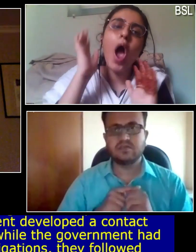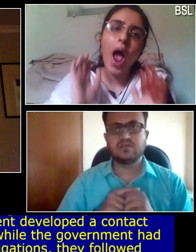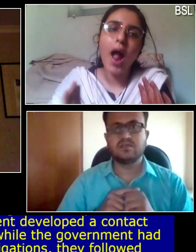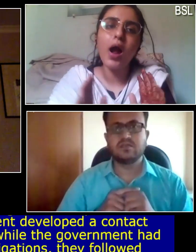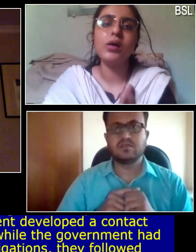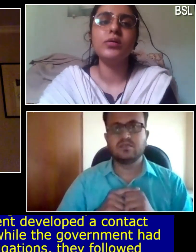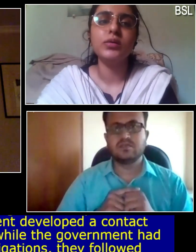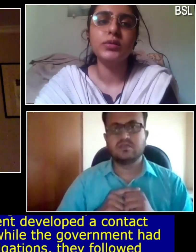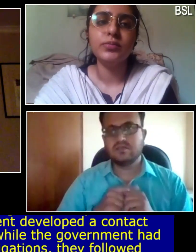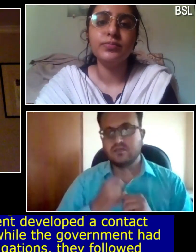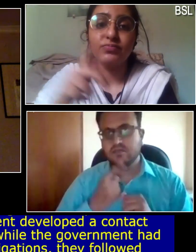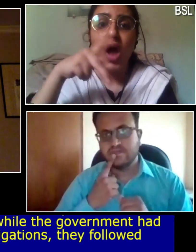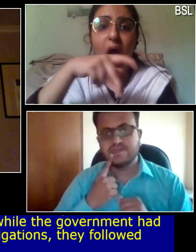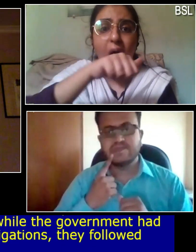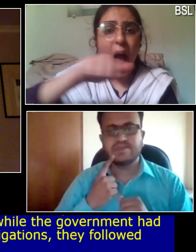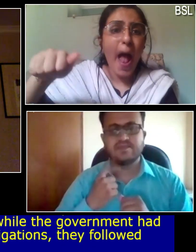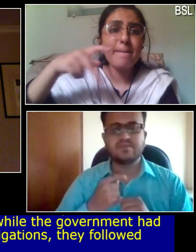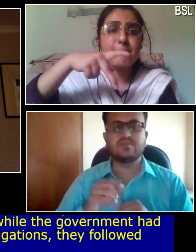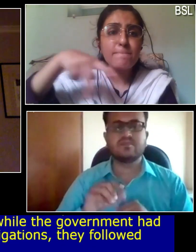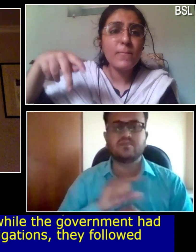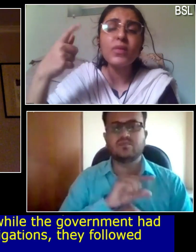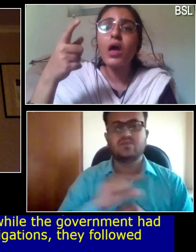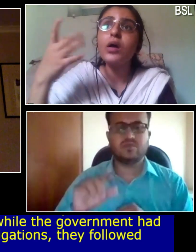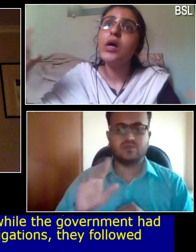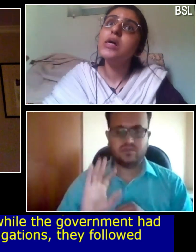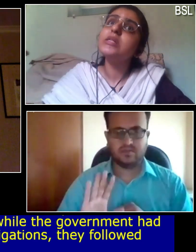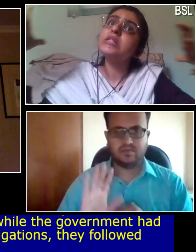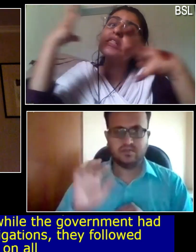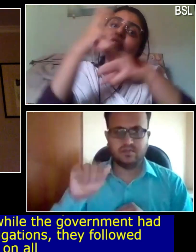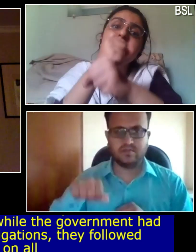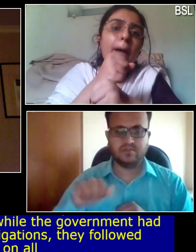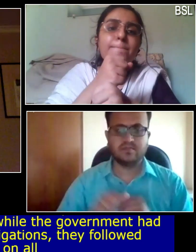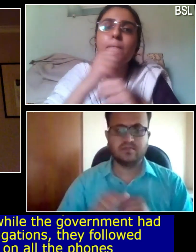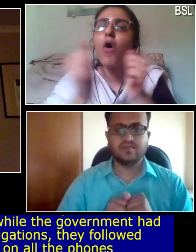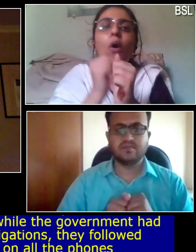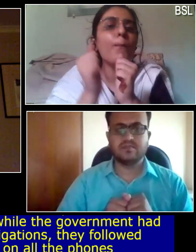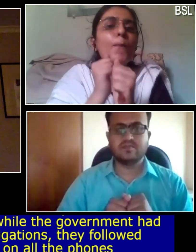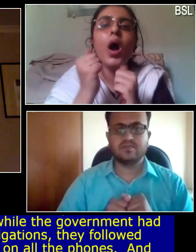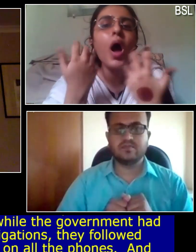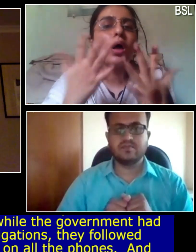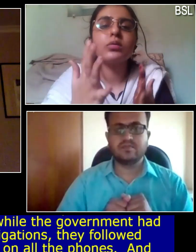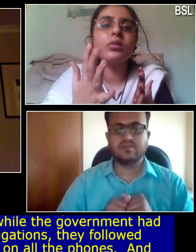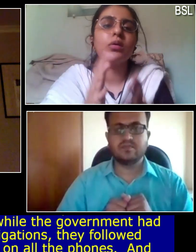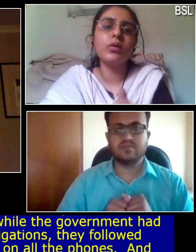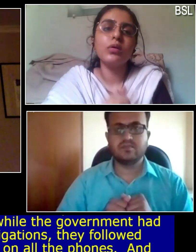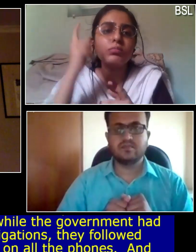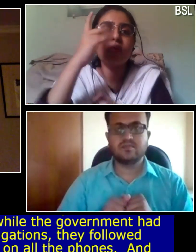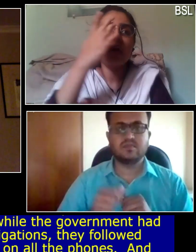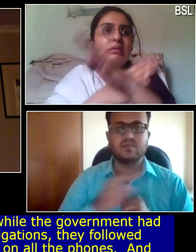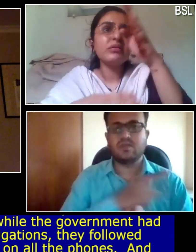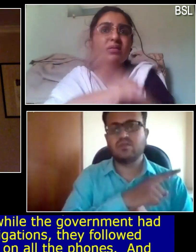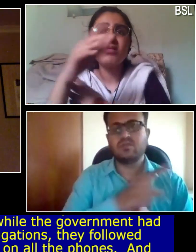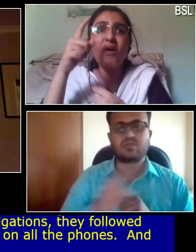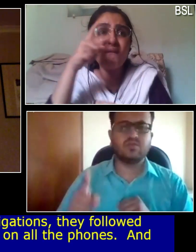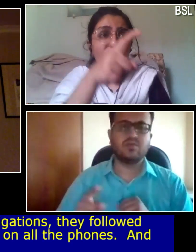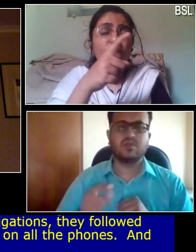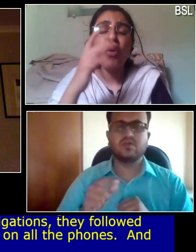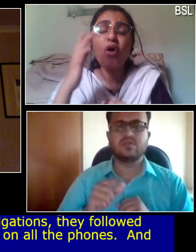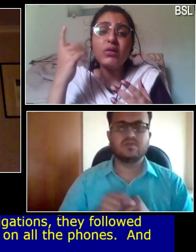that app does not work on older phones. And many people with disabilities can't afford the newer phones.